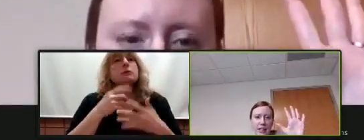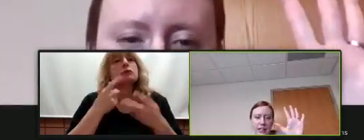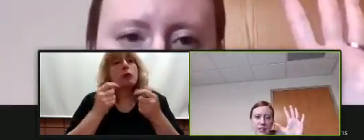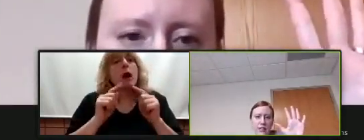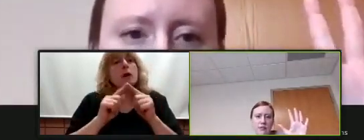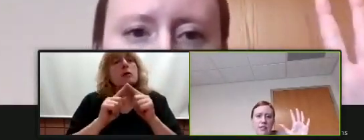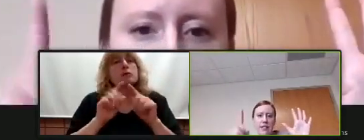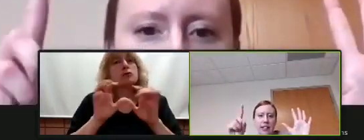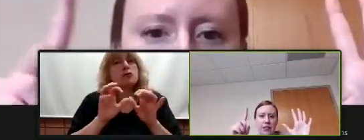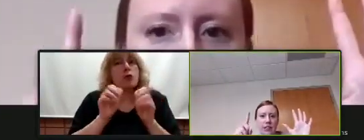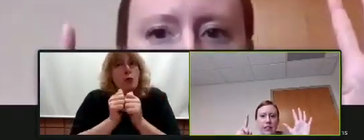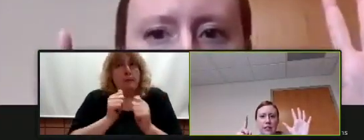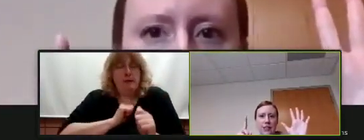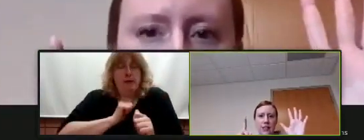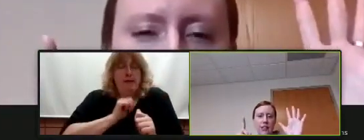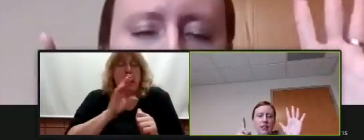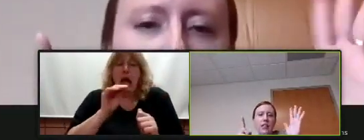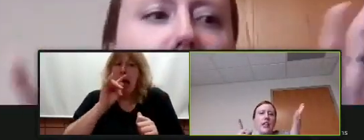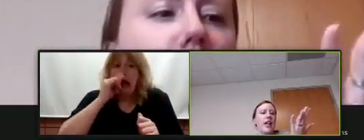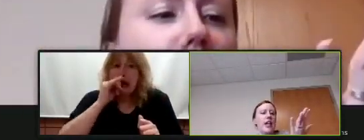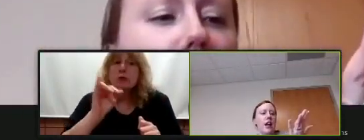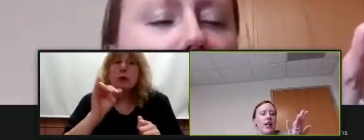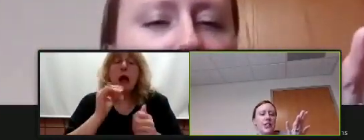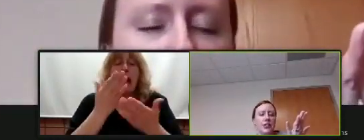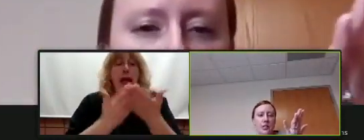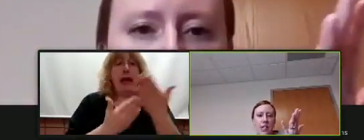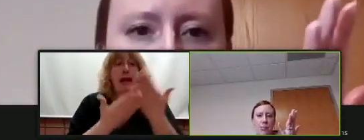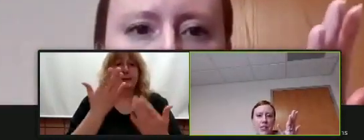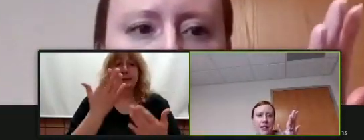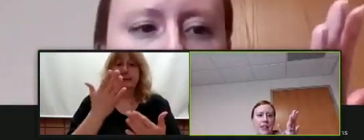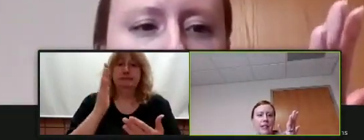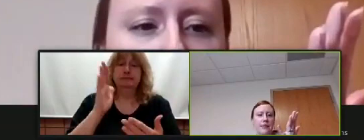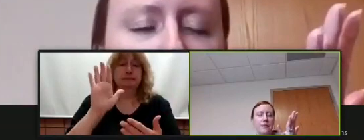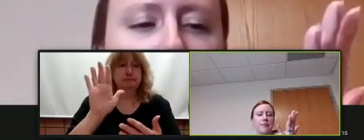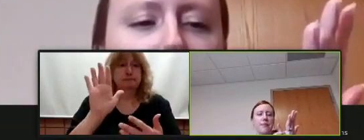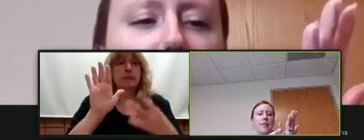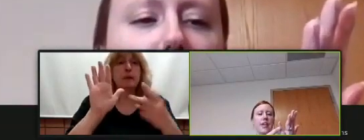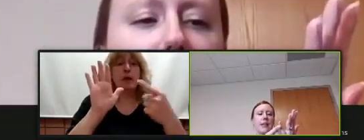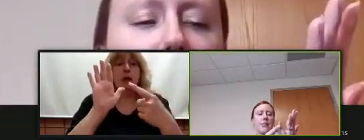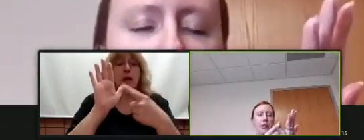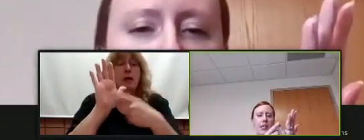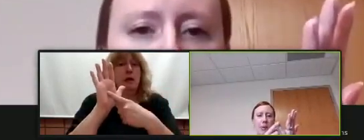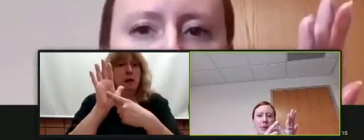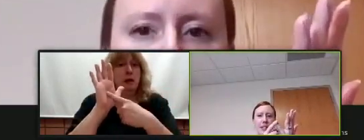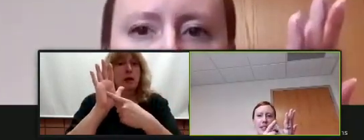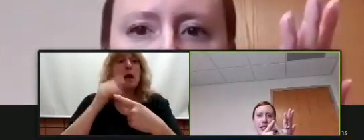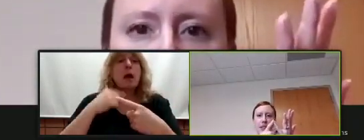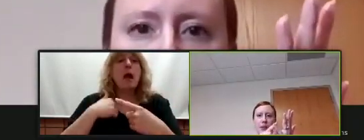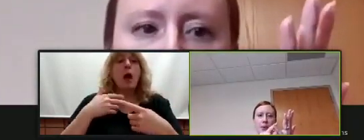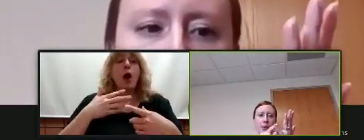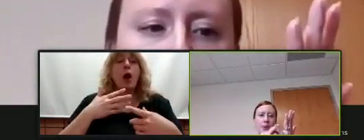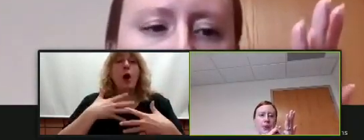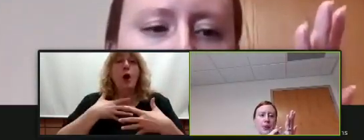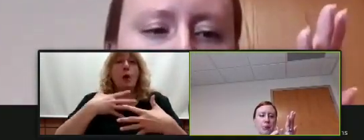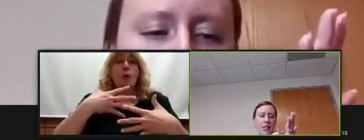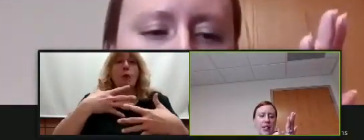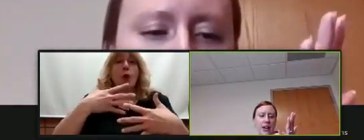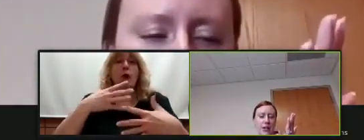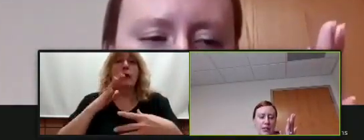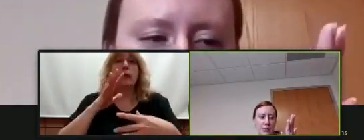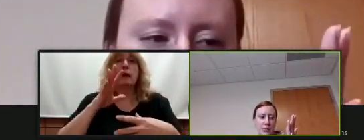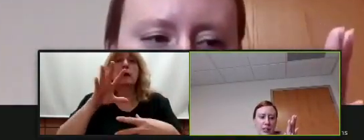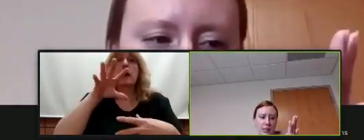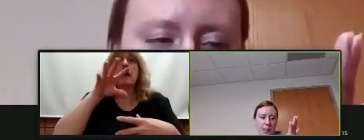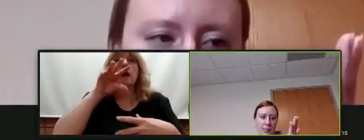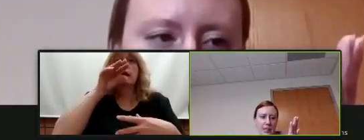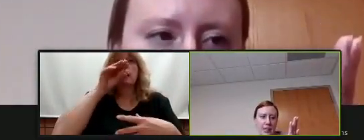out your hand and take out your index finger. And all I do is I breathe in as I'm going up my pinky and breathe out